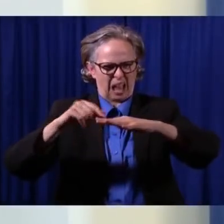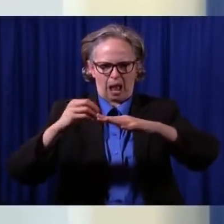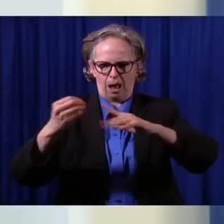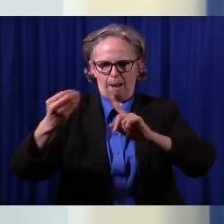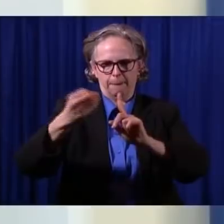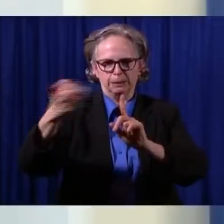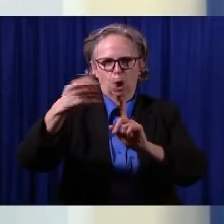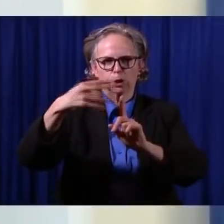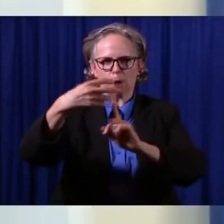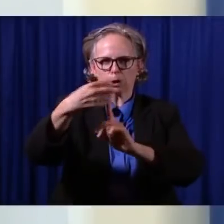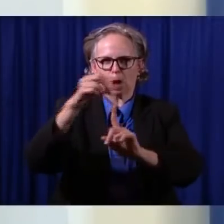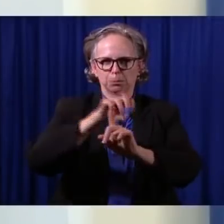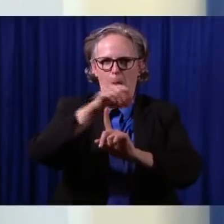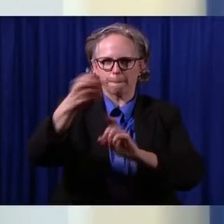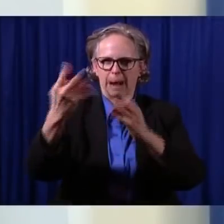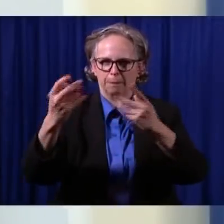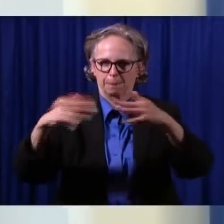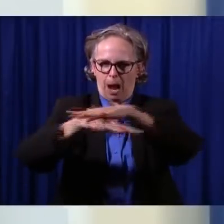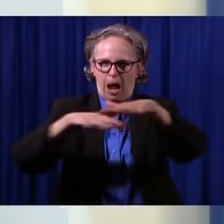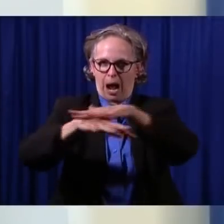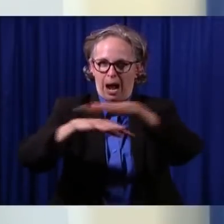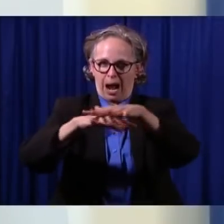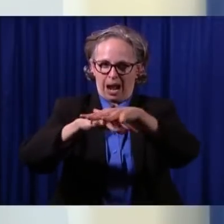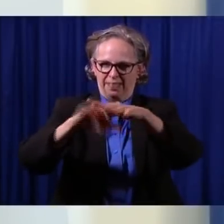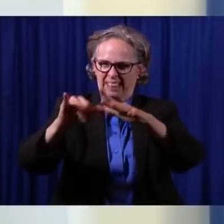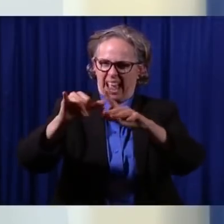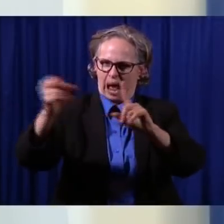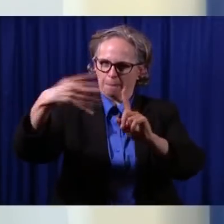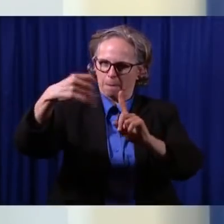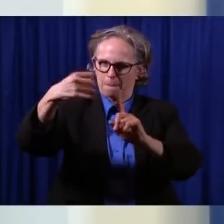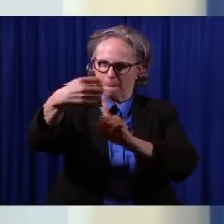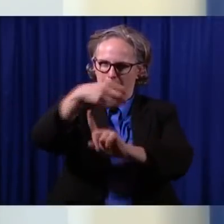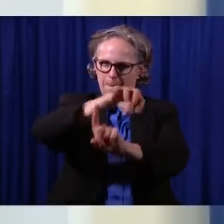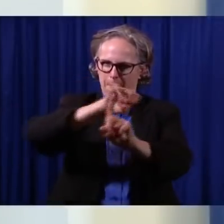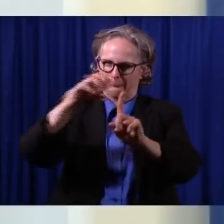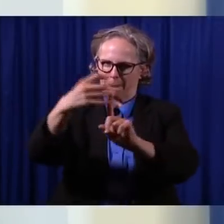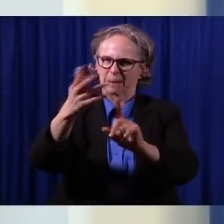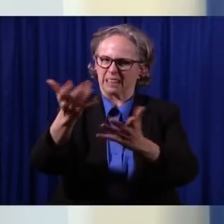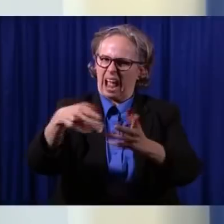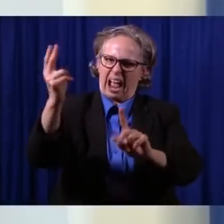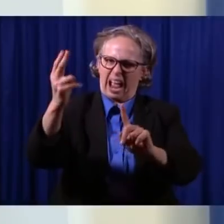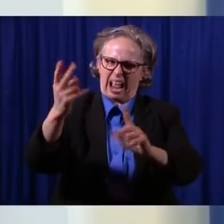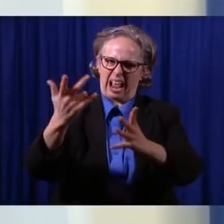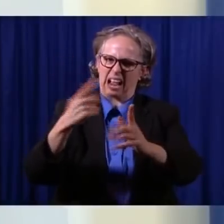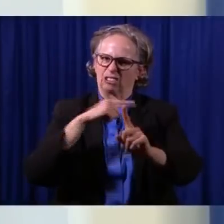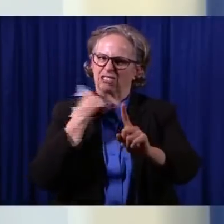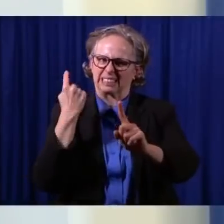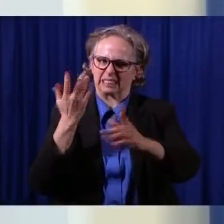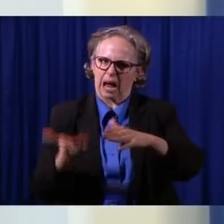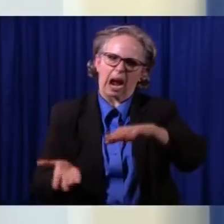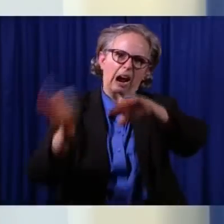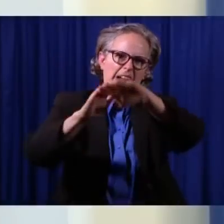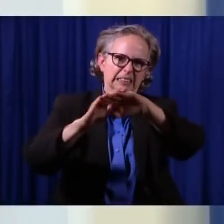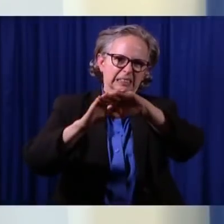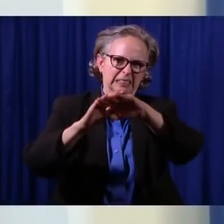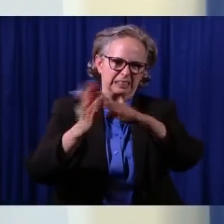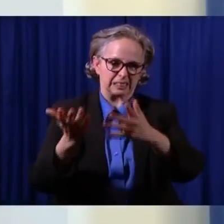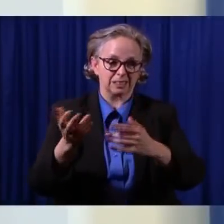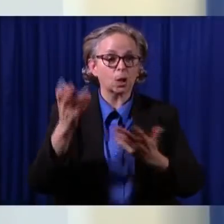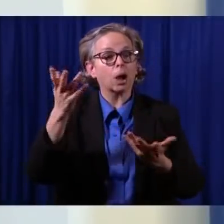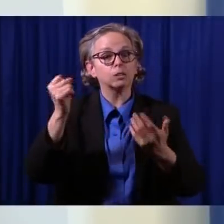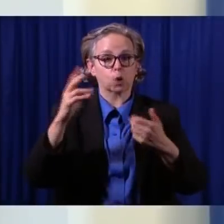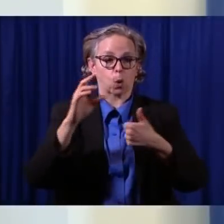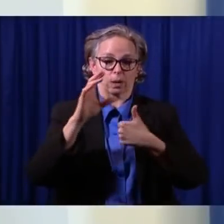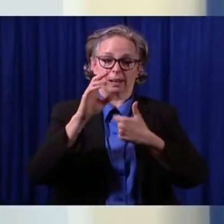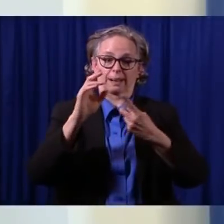wouldn't normally come. And anytime you have that exposure, you might be at risk. So the 4 C's, the 4th C is choices.